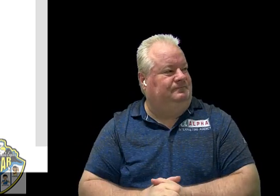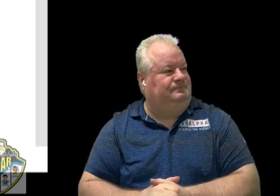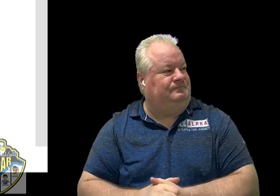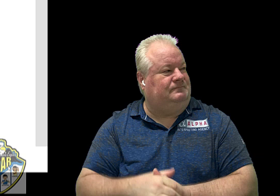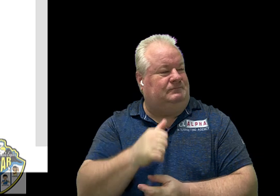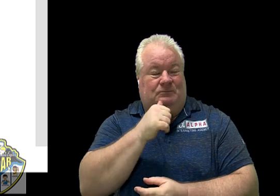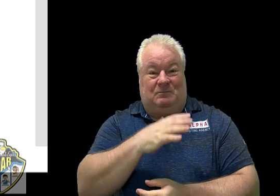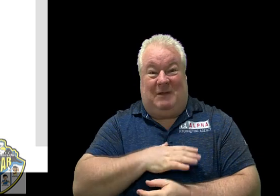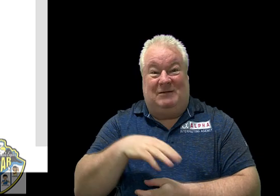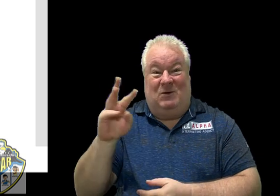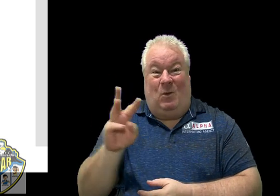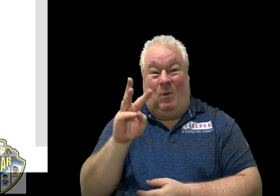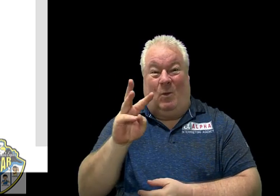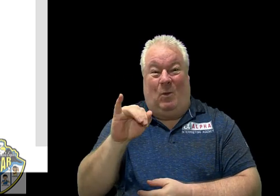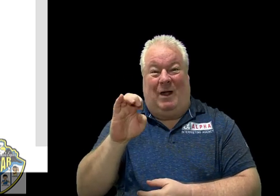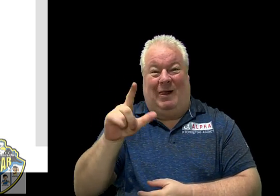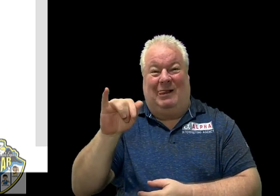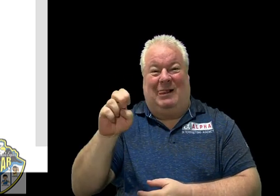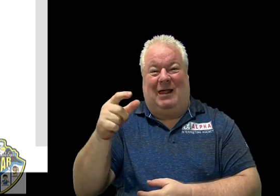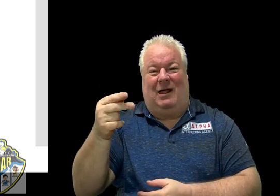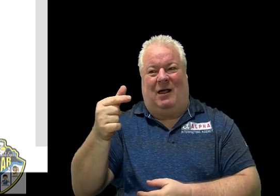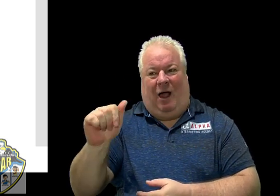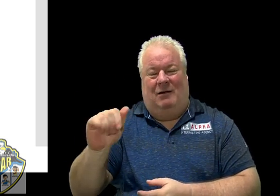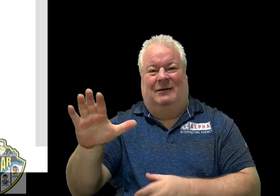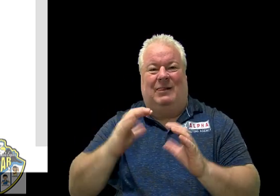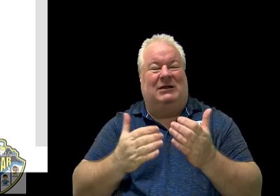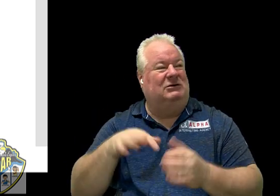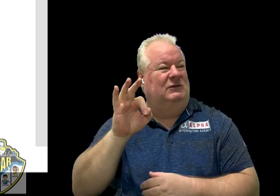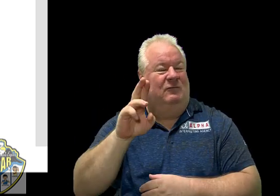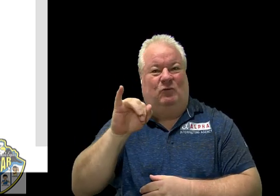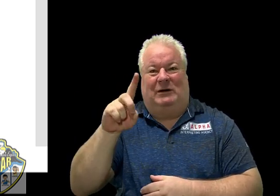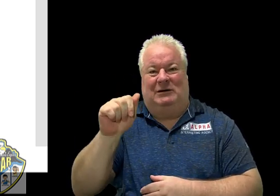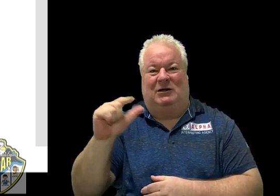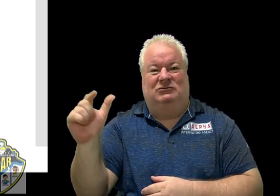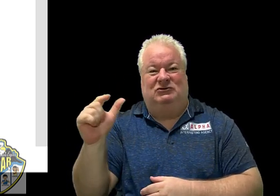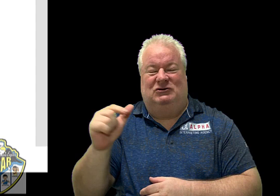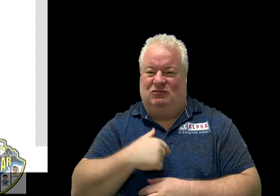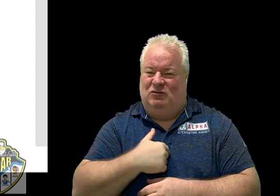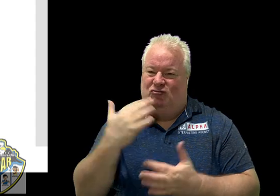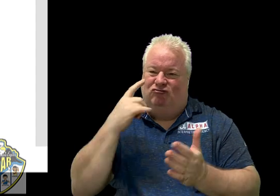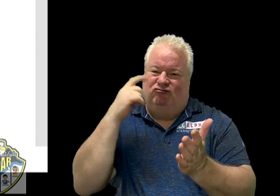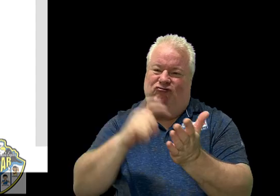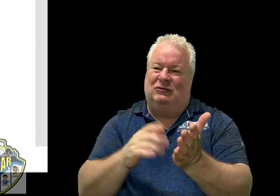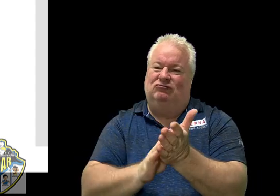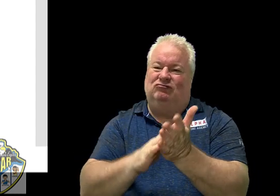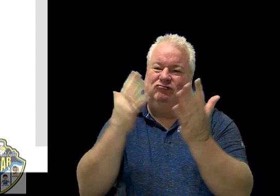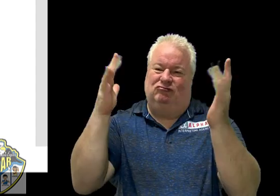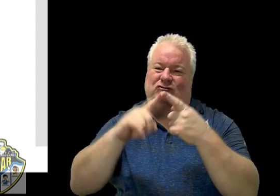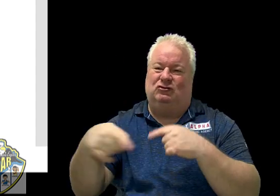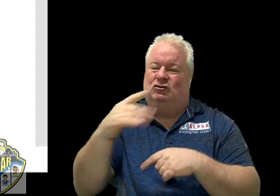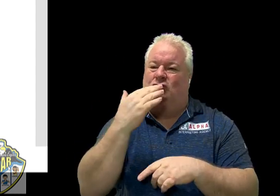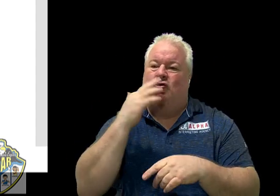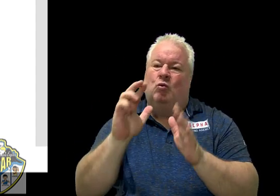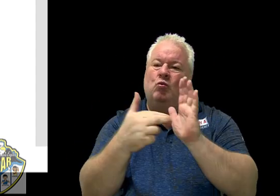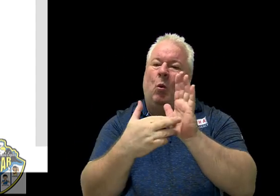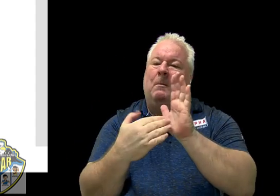From Miss Wailinga's classroom, Frida, we celebrate you and we thank you for being a great role model